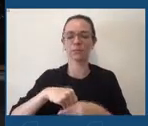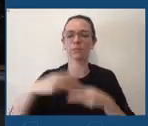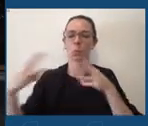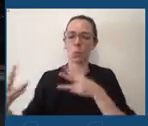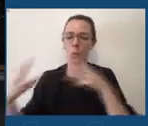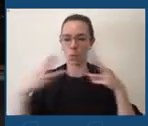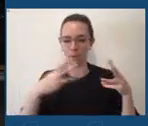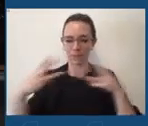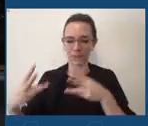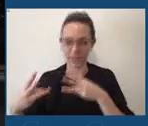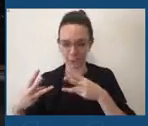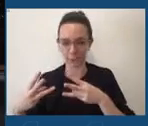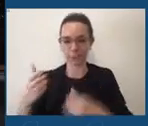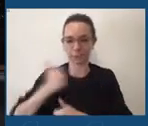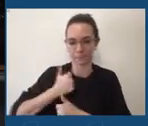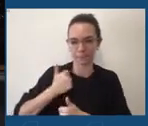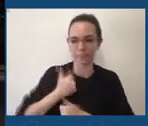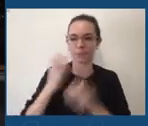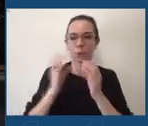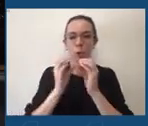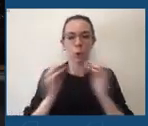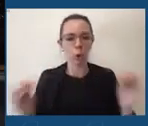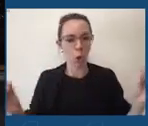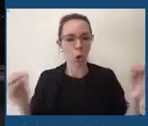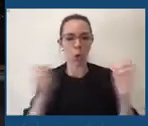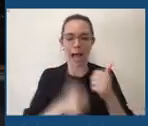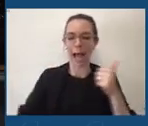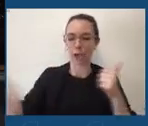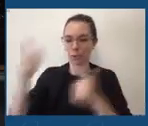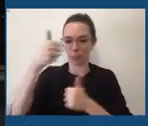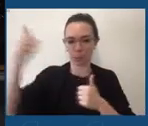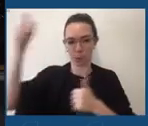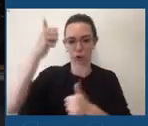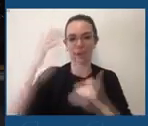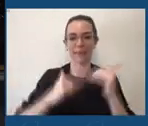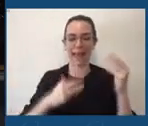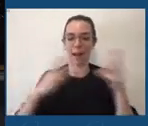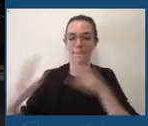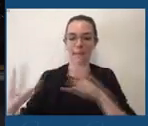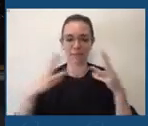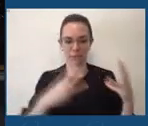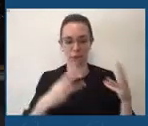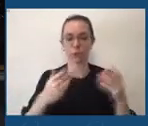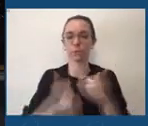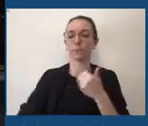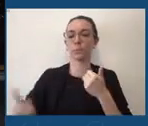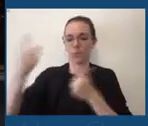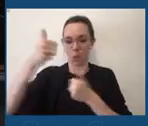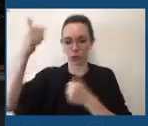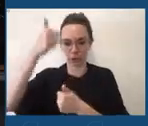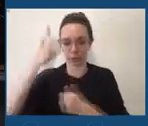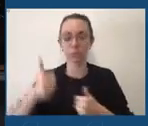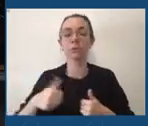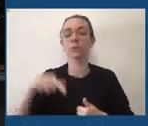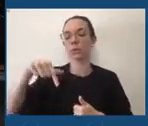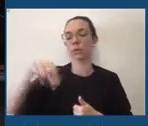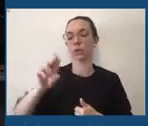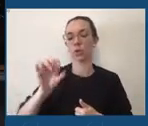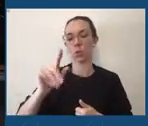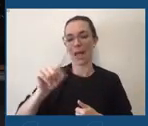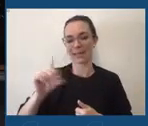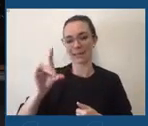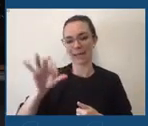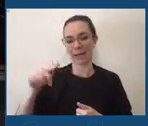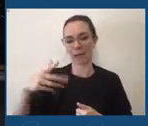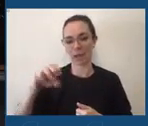warfare, there's no higher promotion than a battlefield promotion. Quest Diagnostics has been with us throughout early,